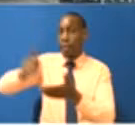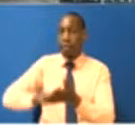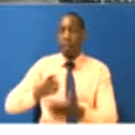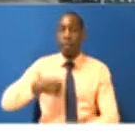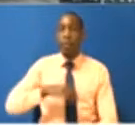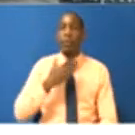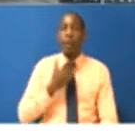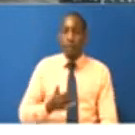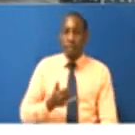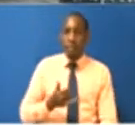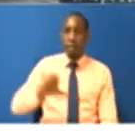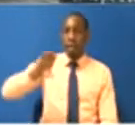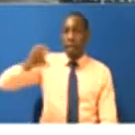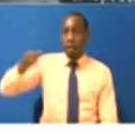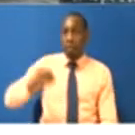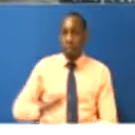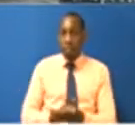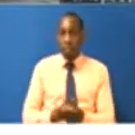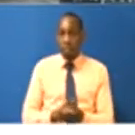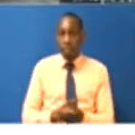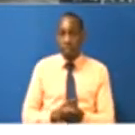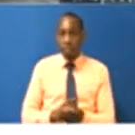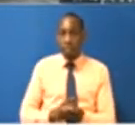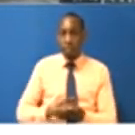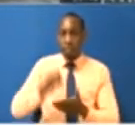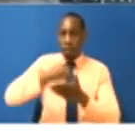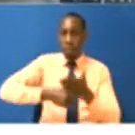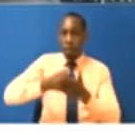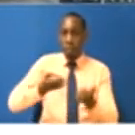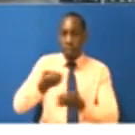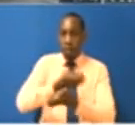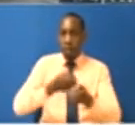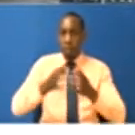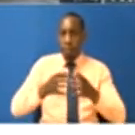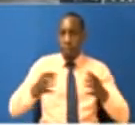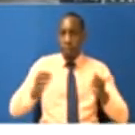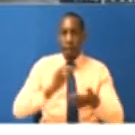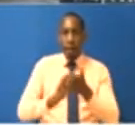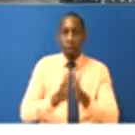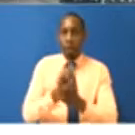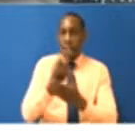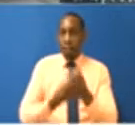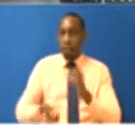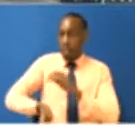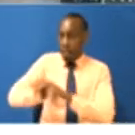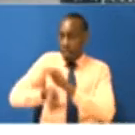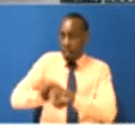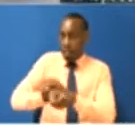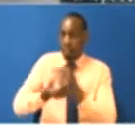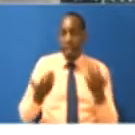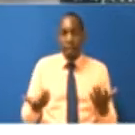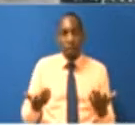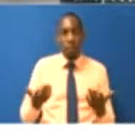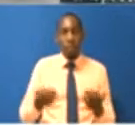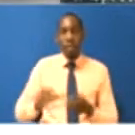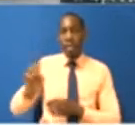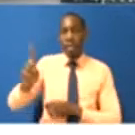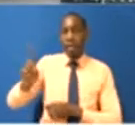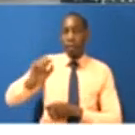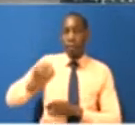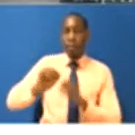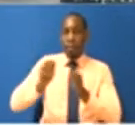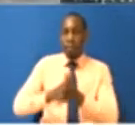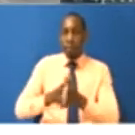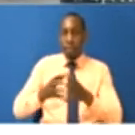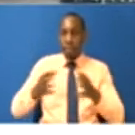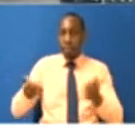want country counties to be engines of economic growth so none of them actually articulated how naruto can grow his